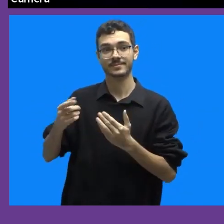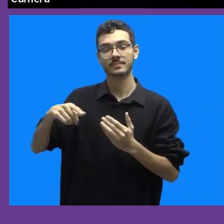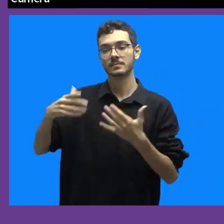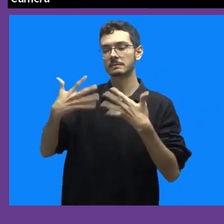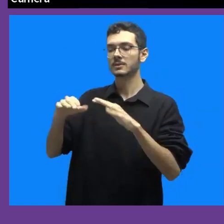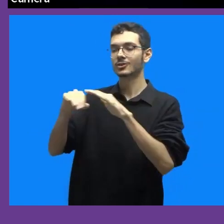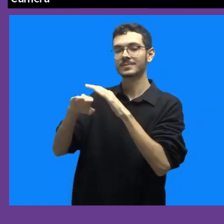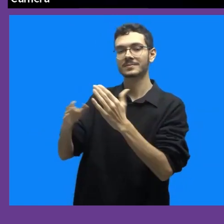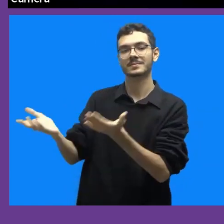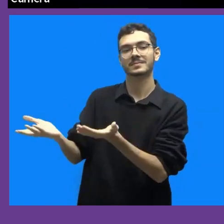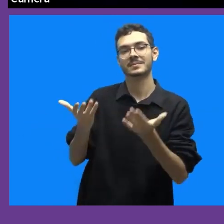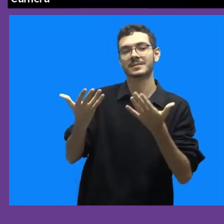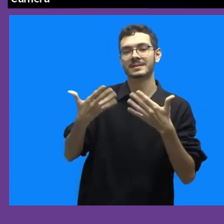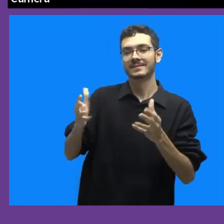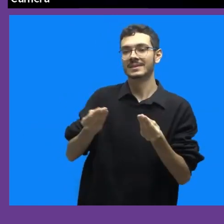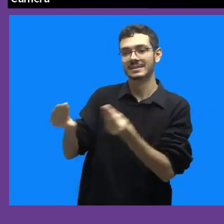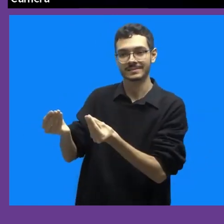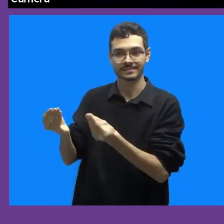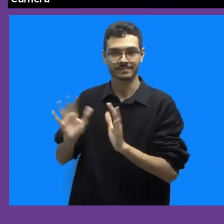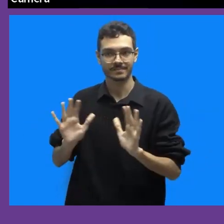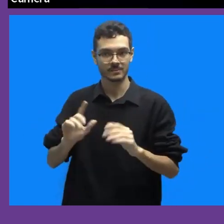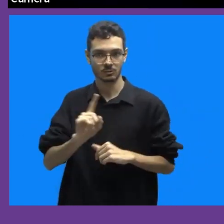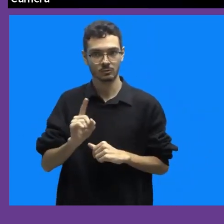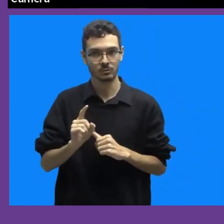educational excellence across Europe.